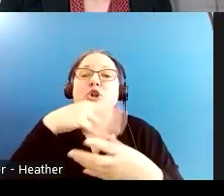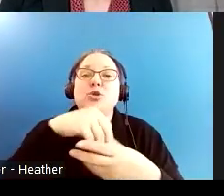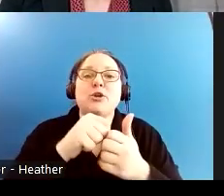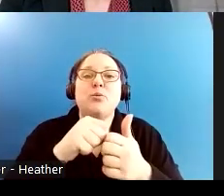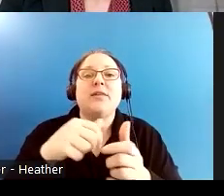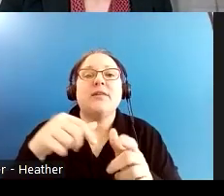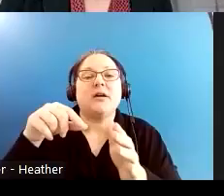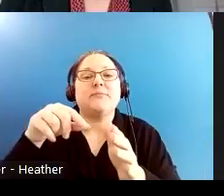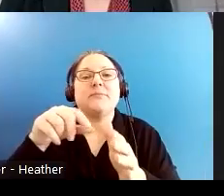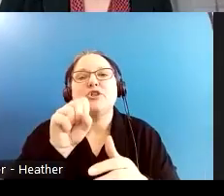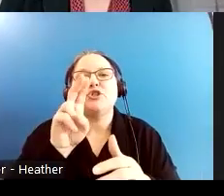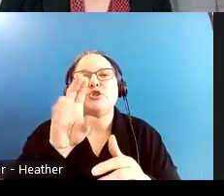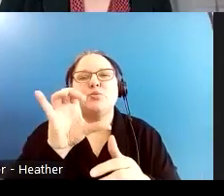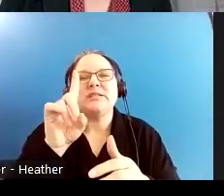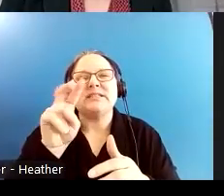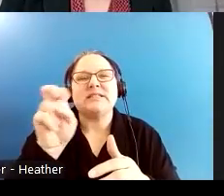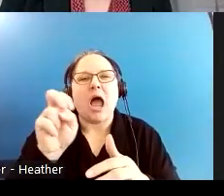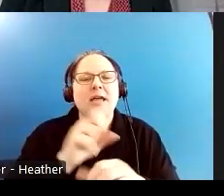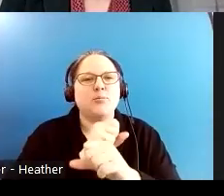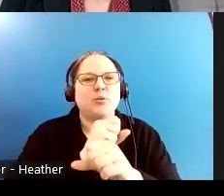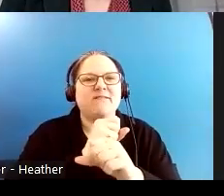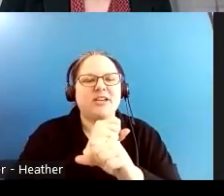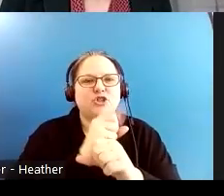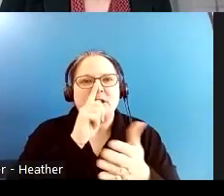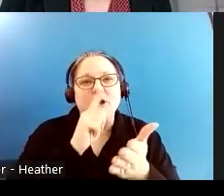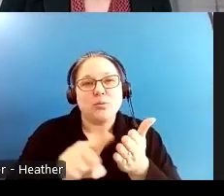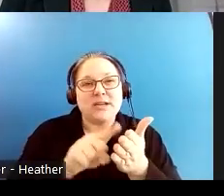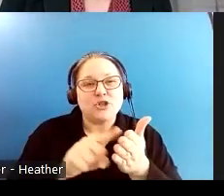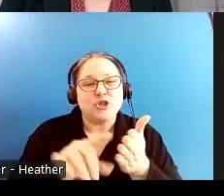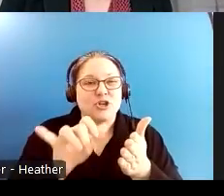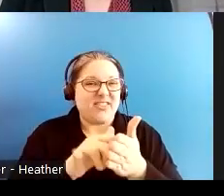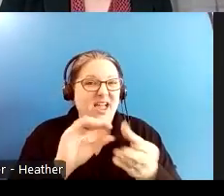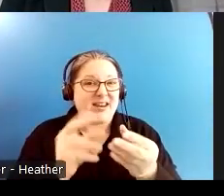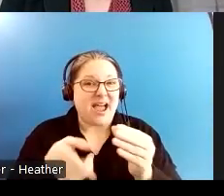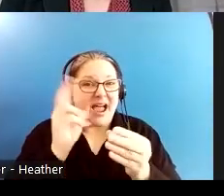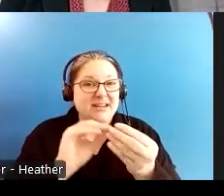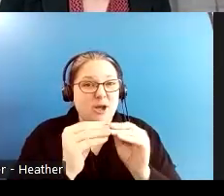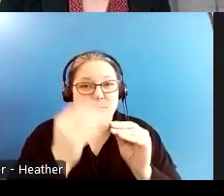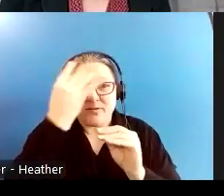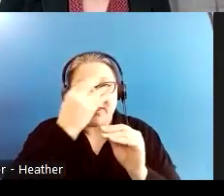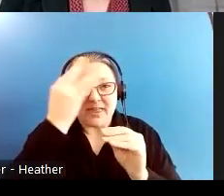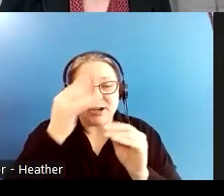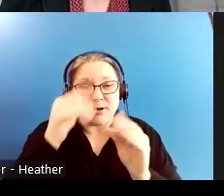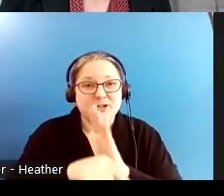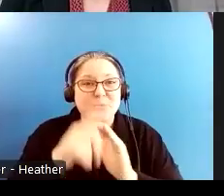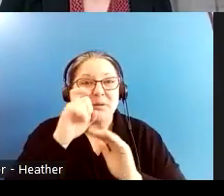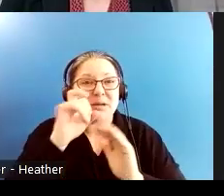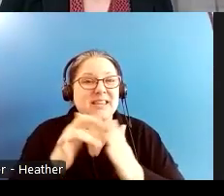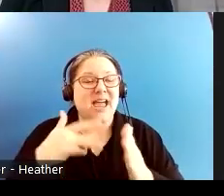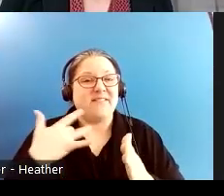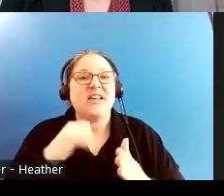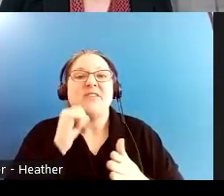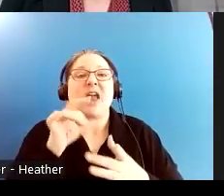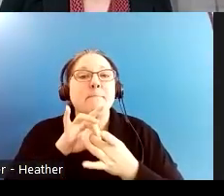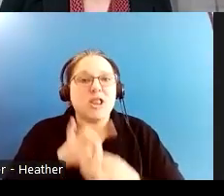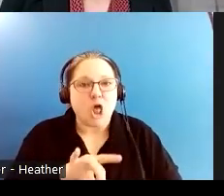group. You mentioned that high prevalence of suicide ideation. Do you think about the feeling of not belonging anywhere as a driver of